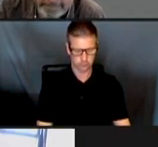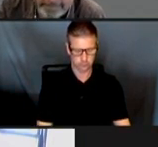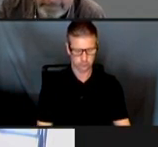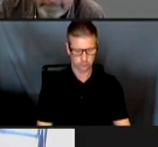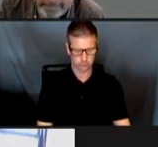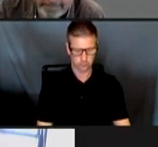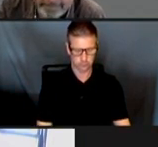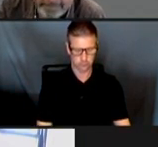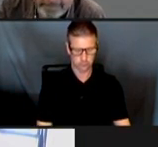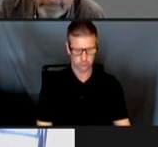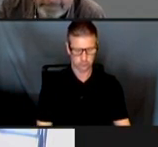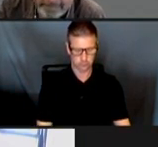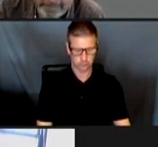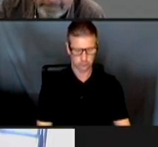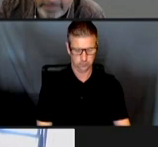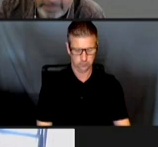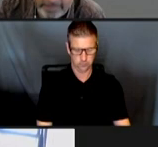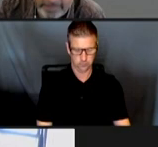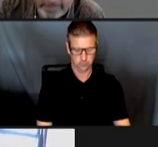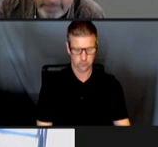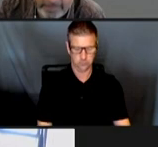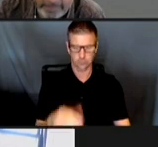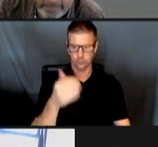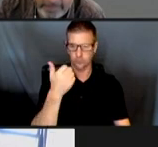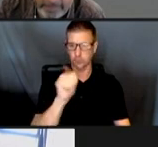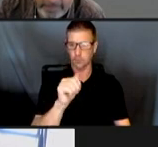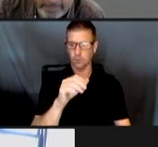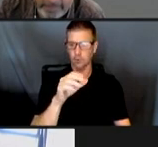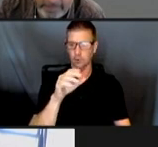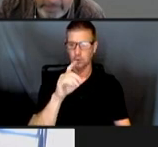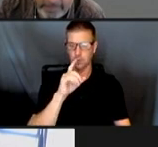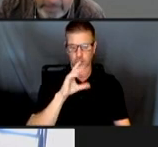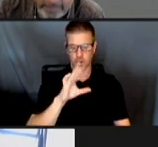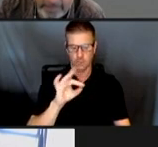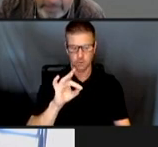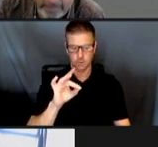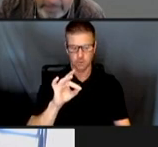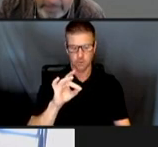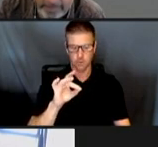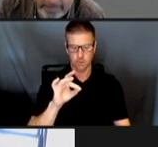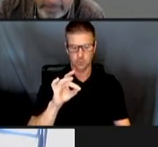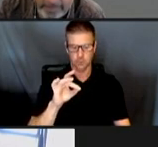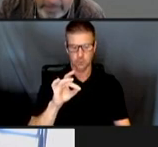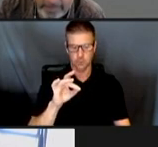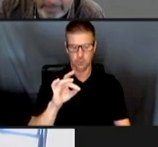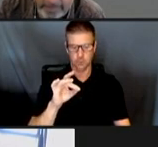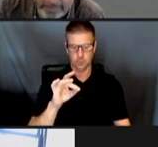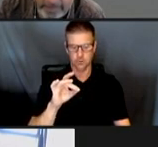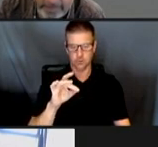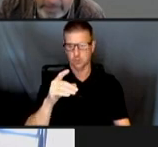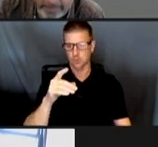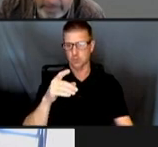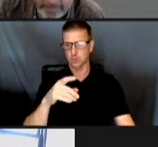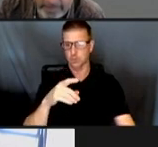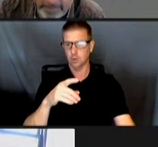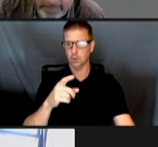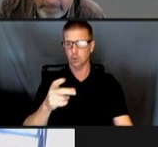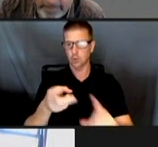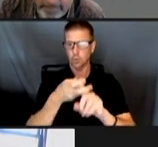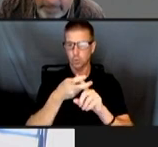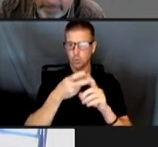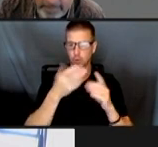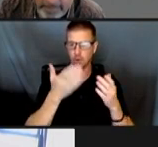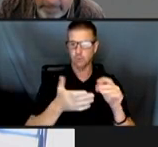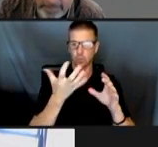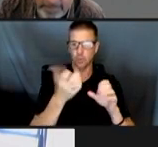Did any of the other committee chairs want to comment on meeting, or are you recruiting heavily and want to make a